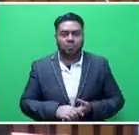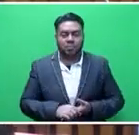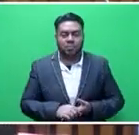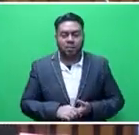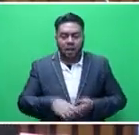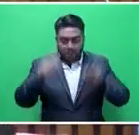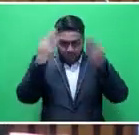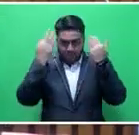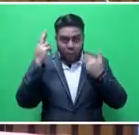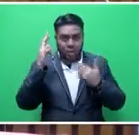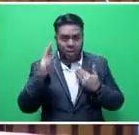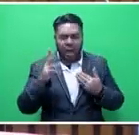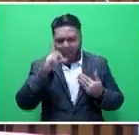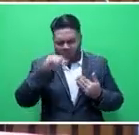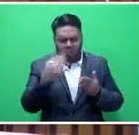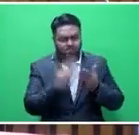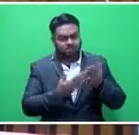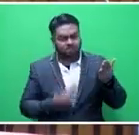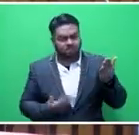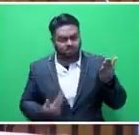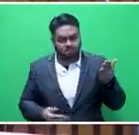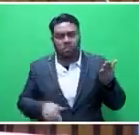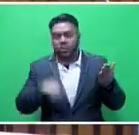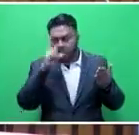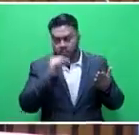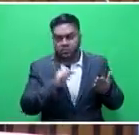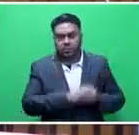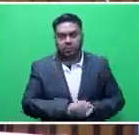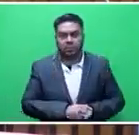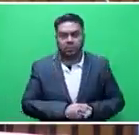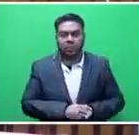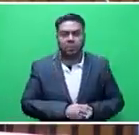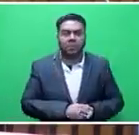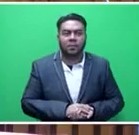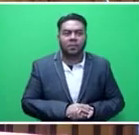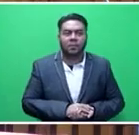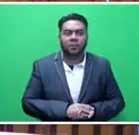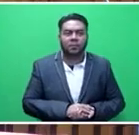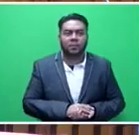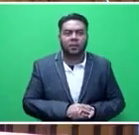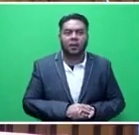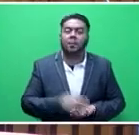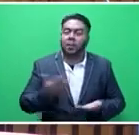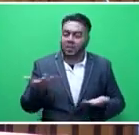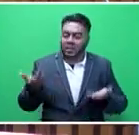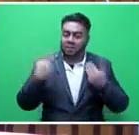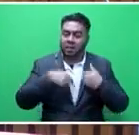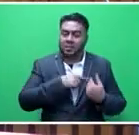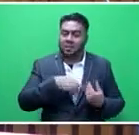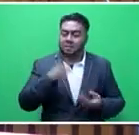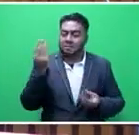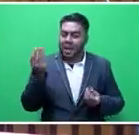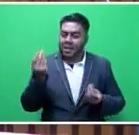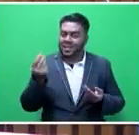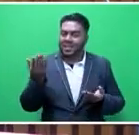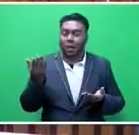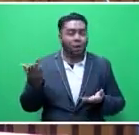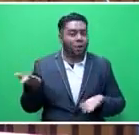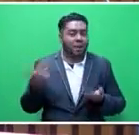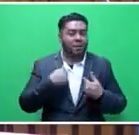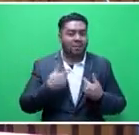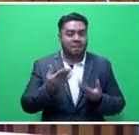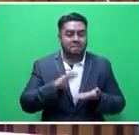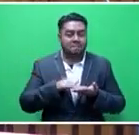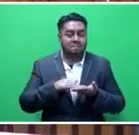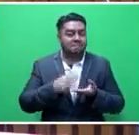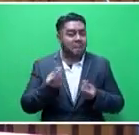sir, I mean, I can go on, Honourable Speaker, sir, about various companies that give them money, gave Sodelpa money or gave NFP money